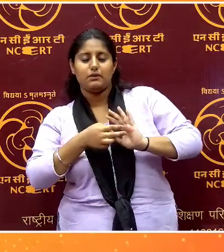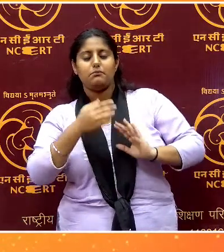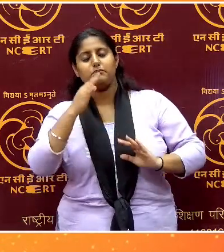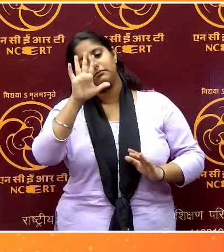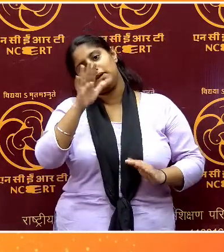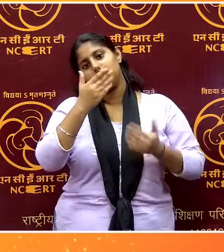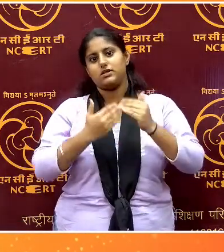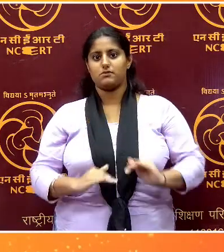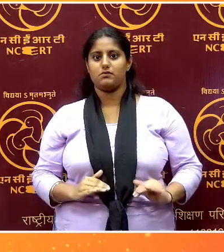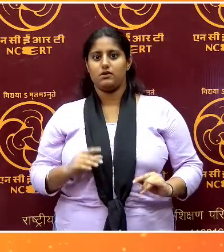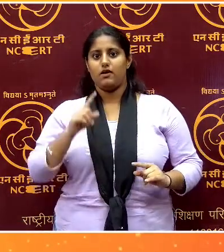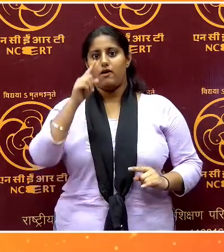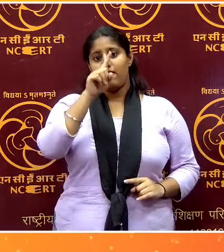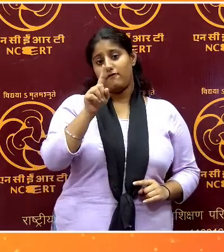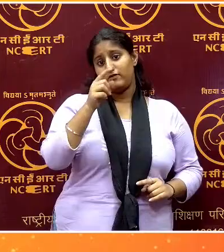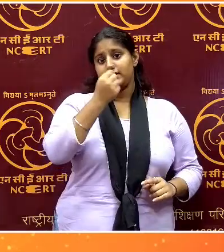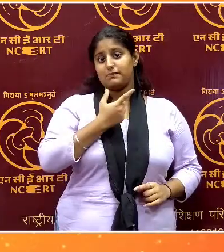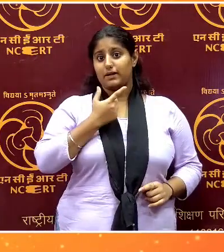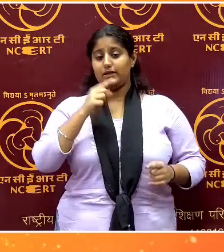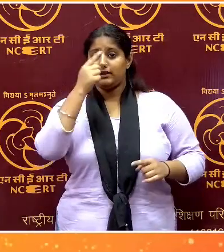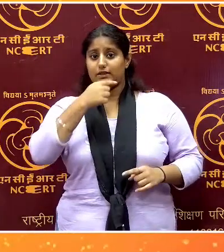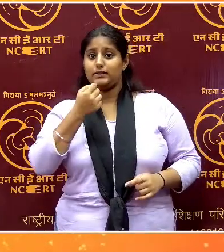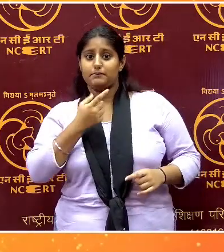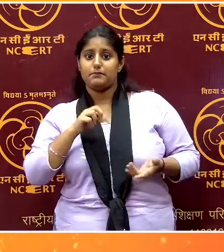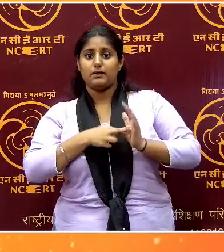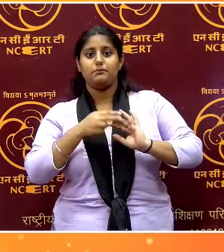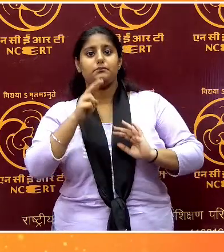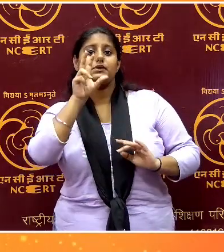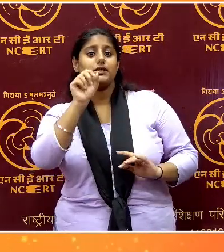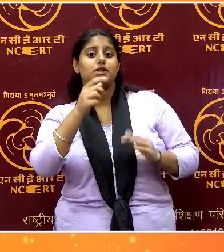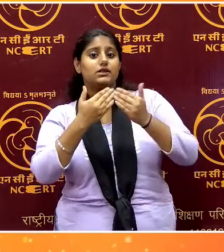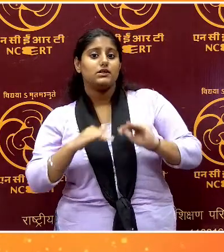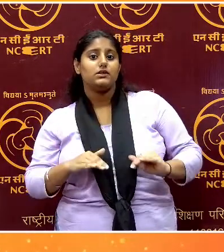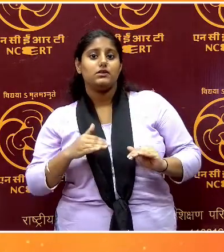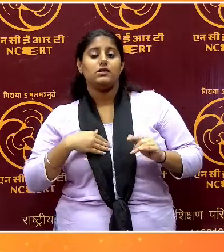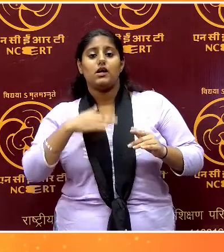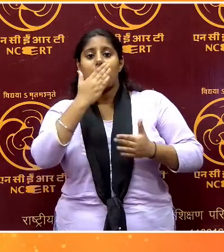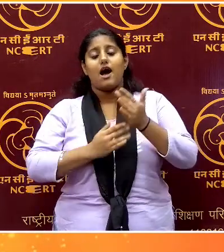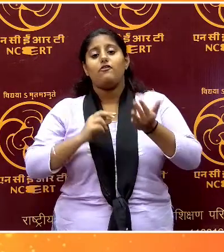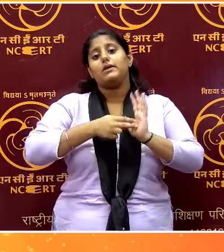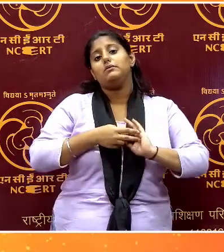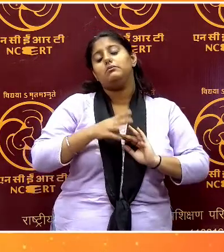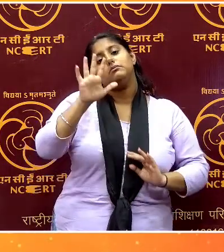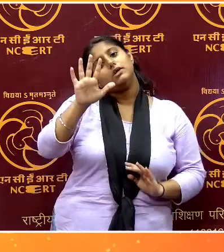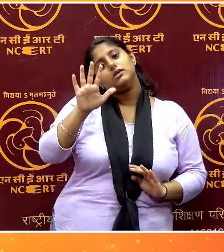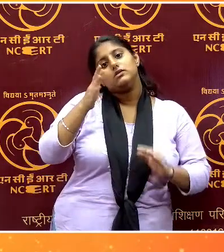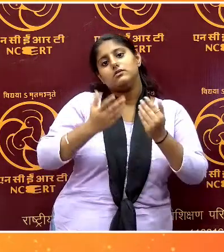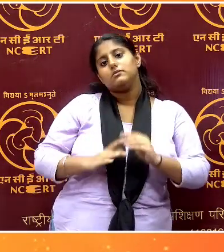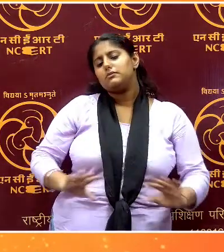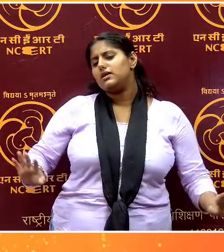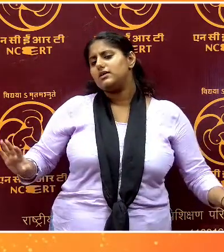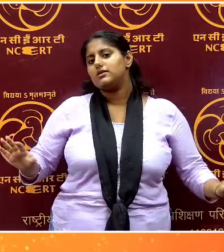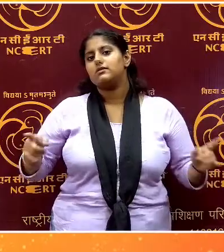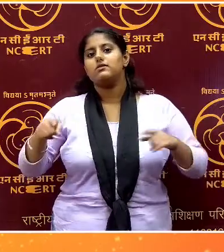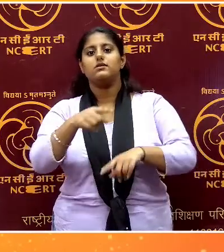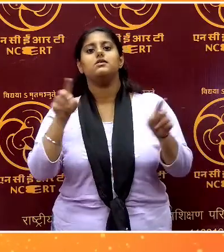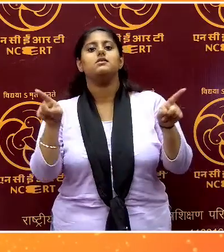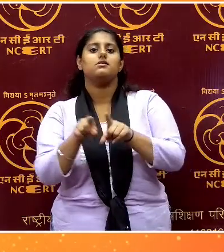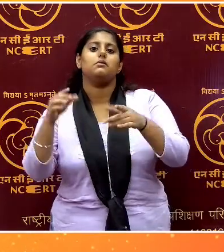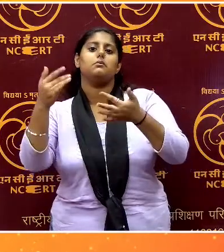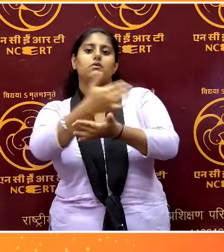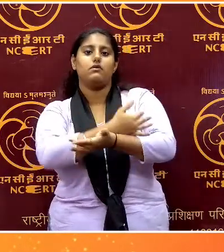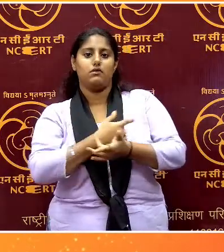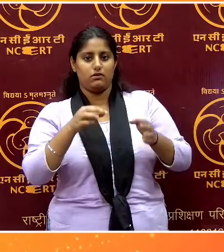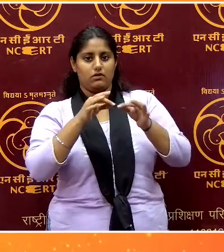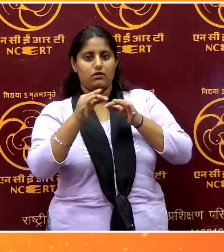Okay, one smiley is equal to 10 students, so half of the smiley will be equal to 5 students. The same data can be